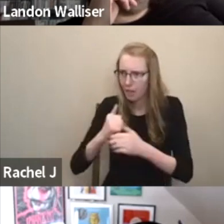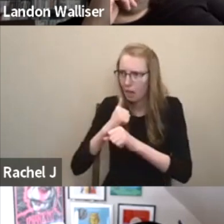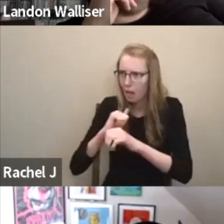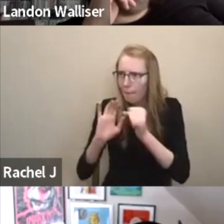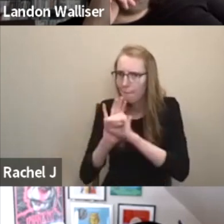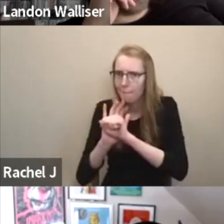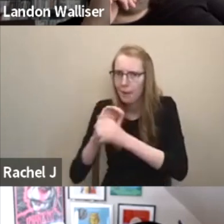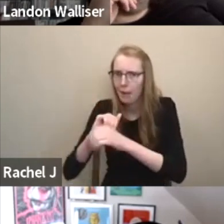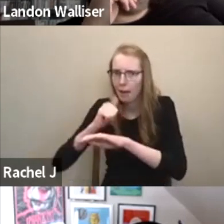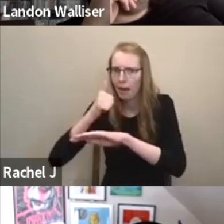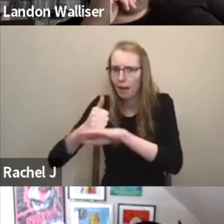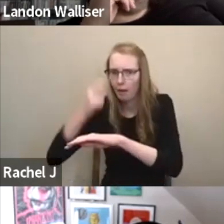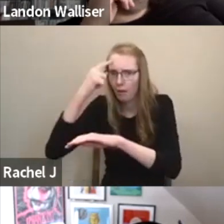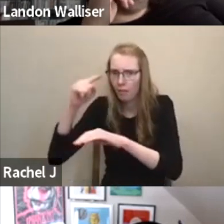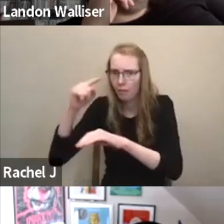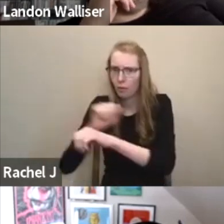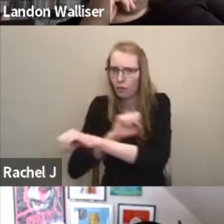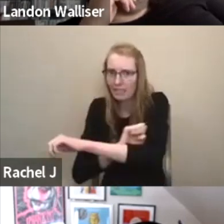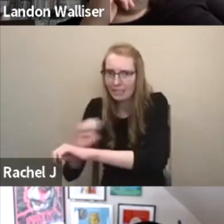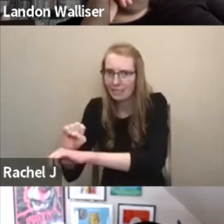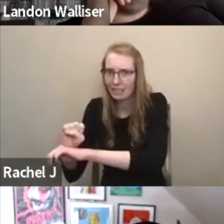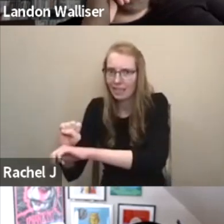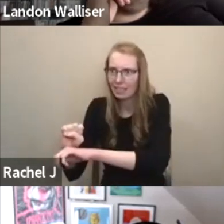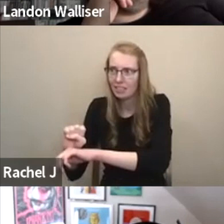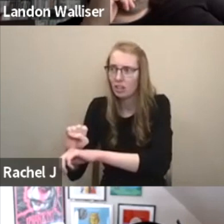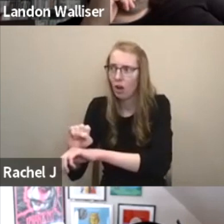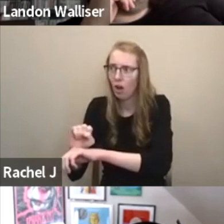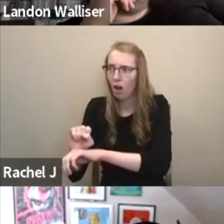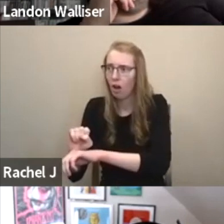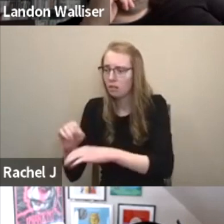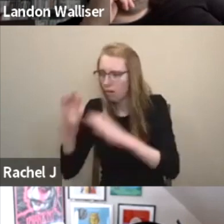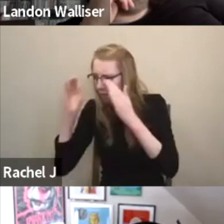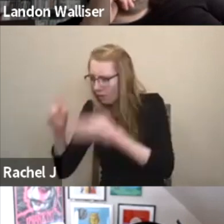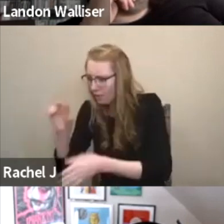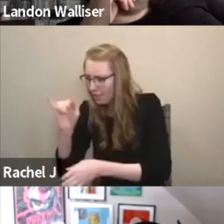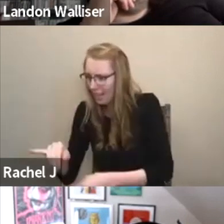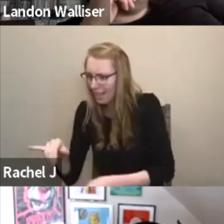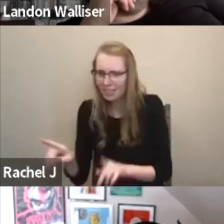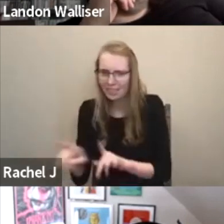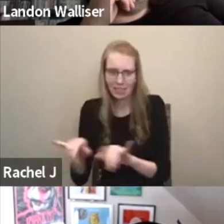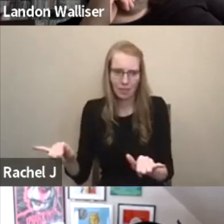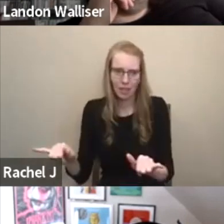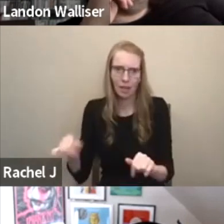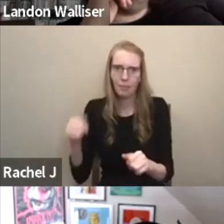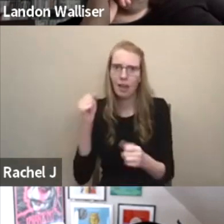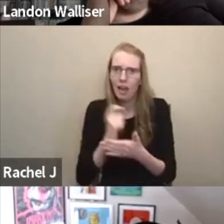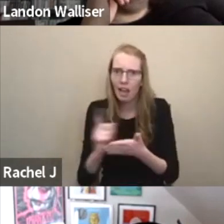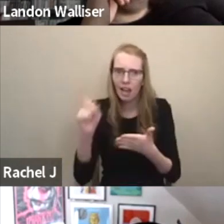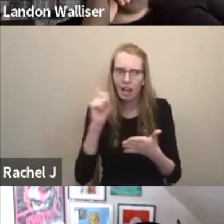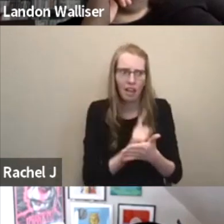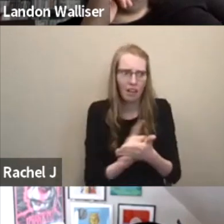to 300 pages of art that people have poured their life into a week.